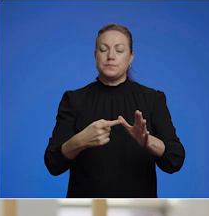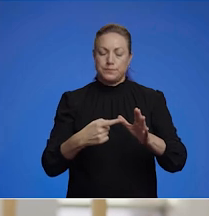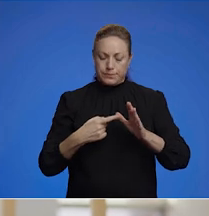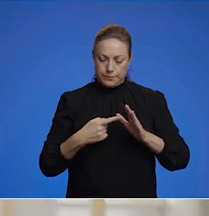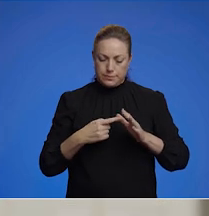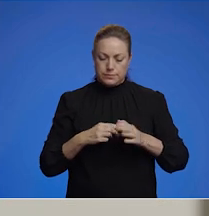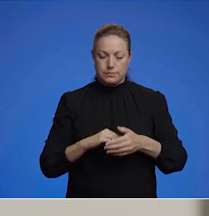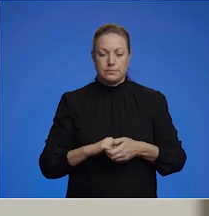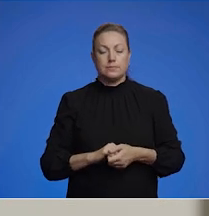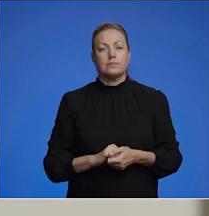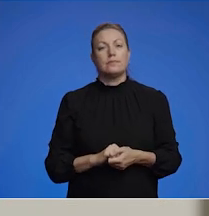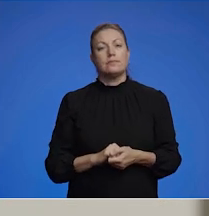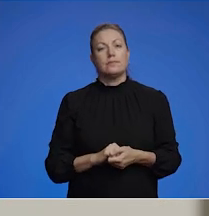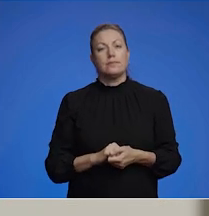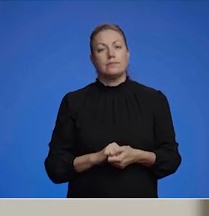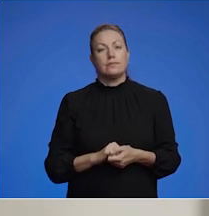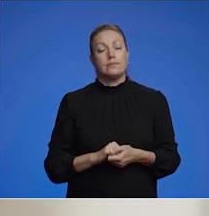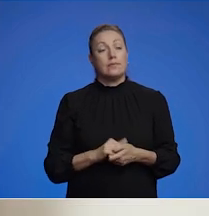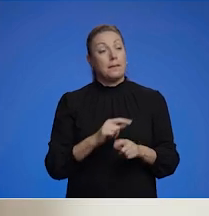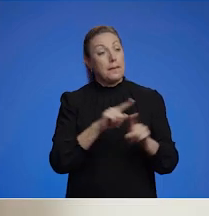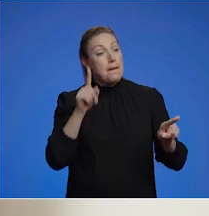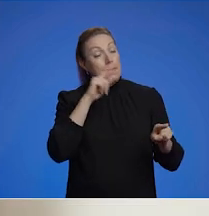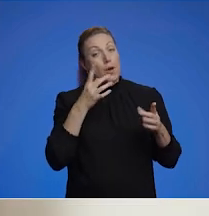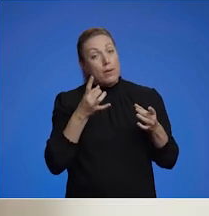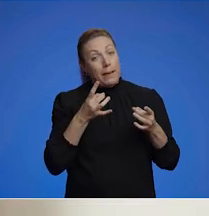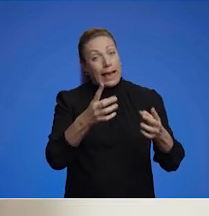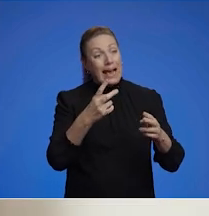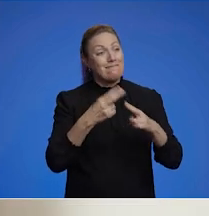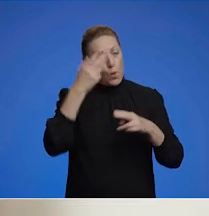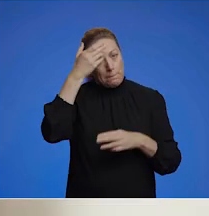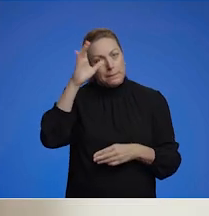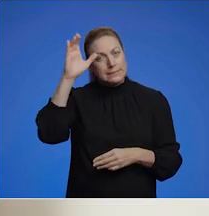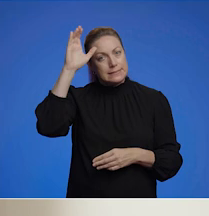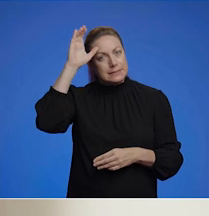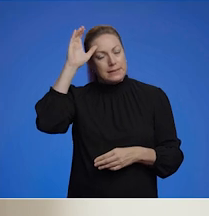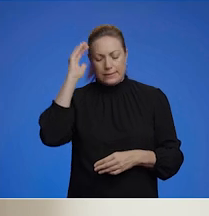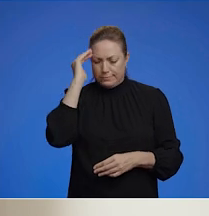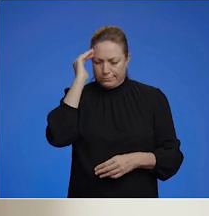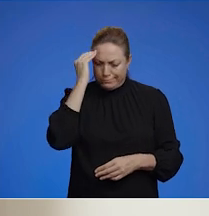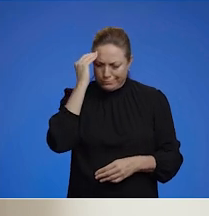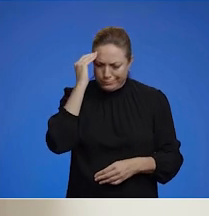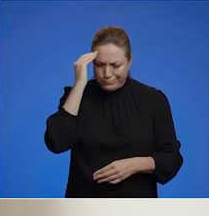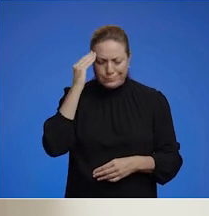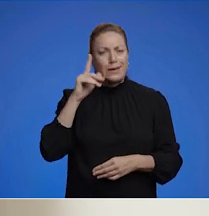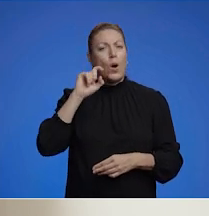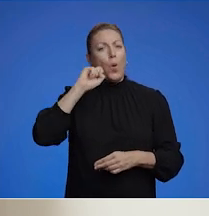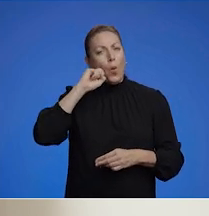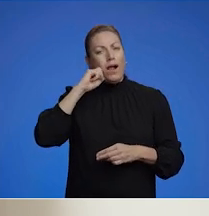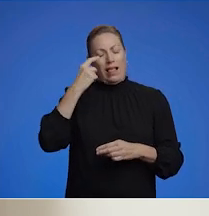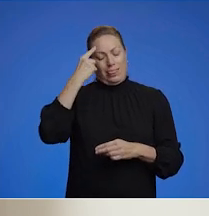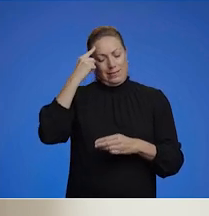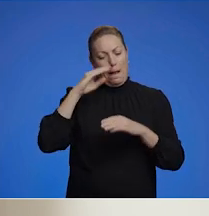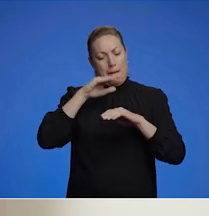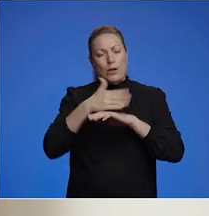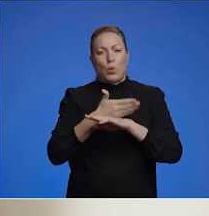mercy, Lord, hear our prayer. That those who are preparing for baptism may persevere in their desire to enter